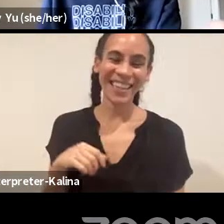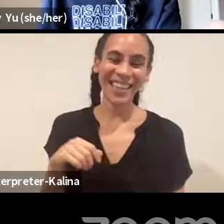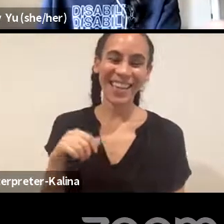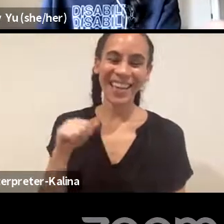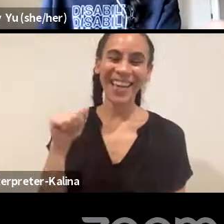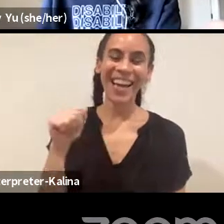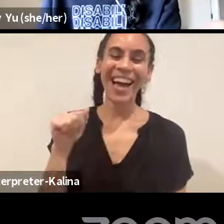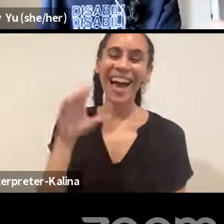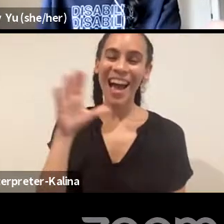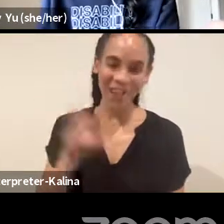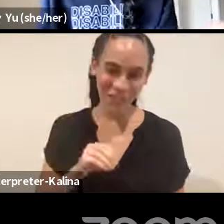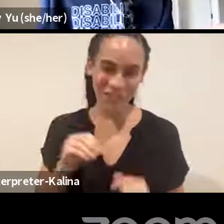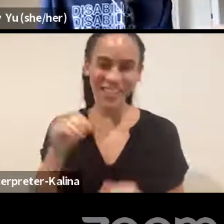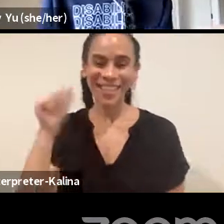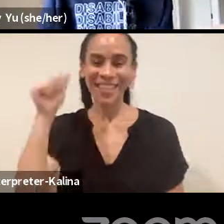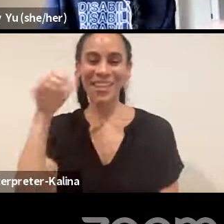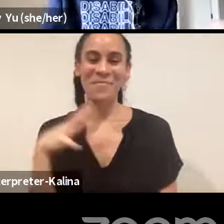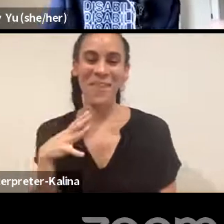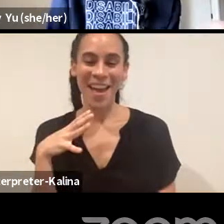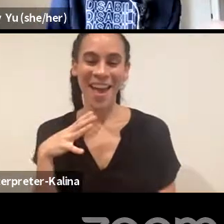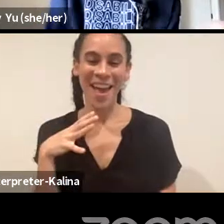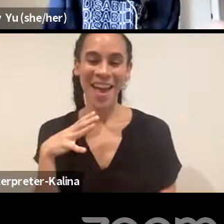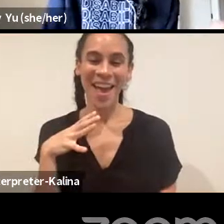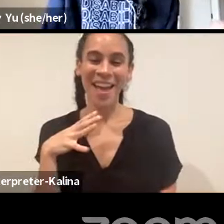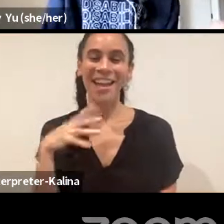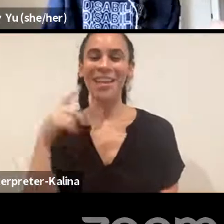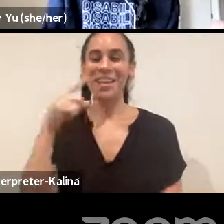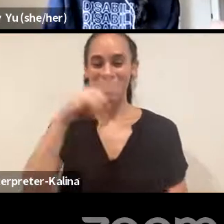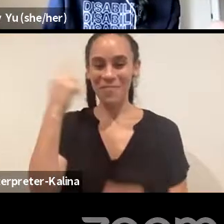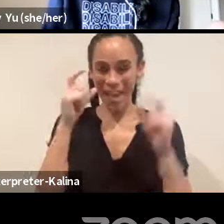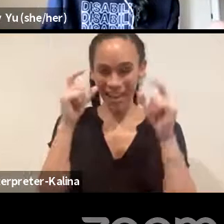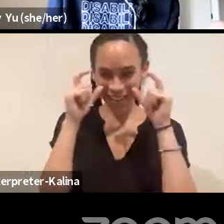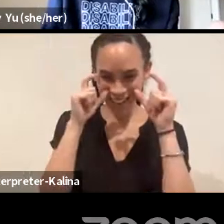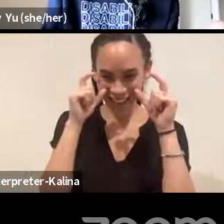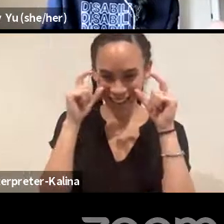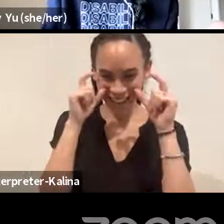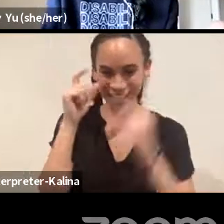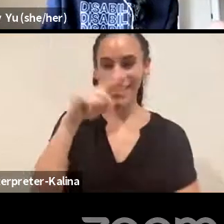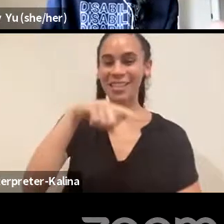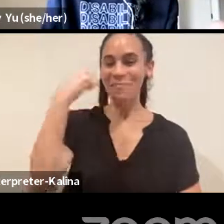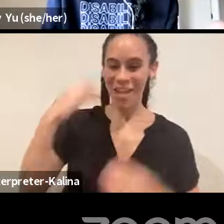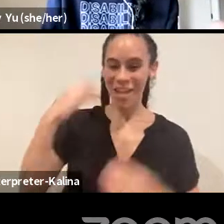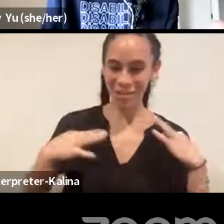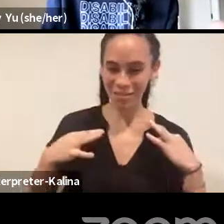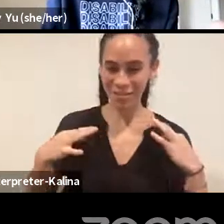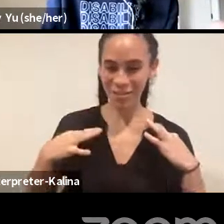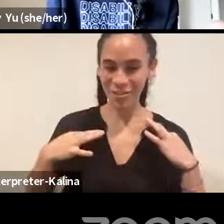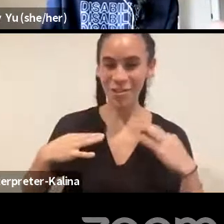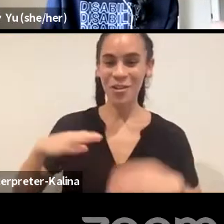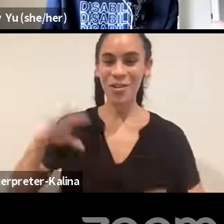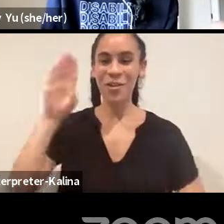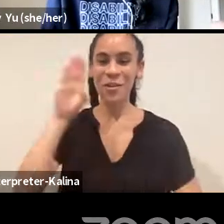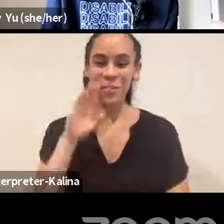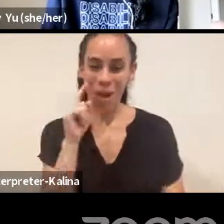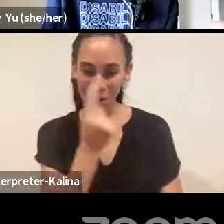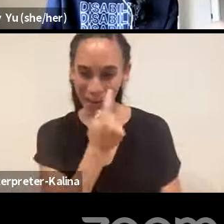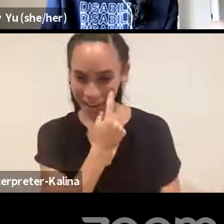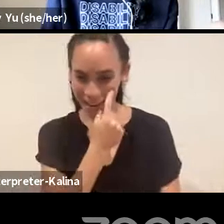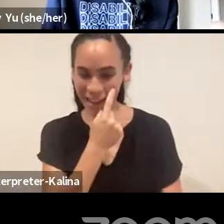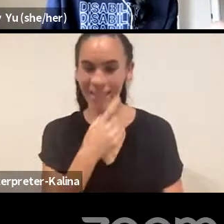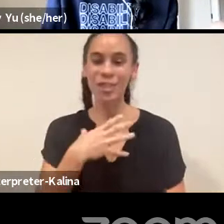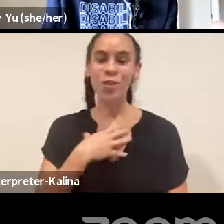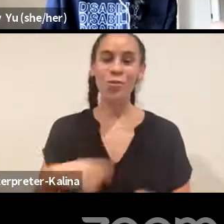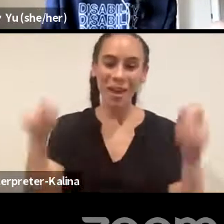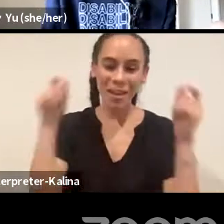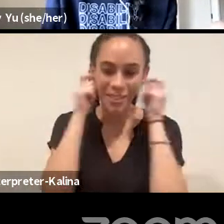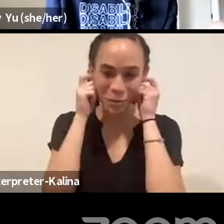African man, wearing black glasses, a black t-shirt with brown eyes, with white earpods in my